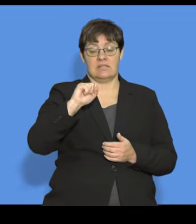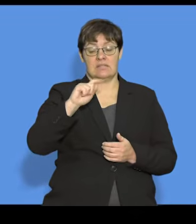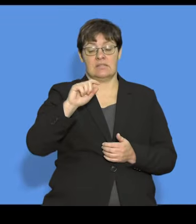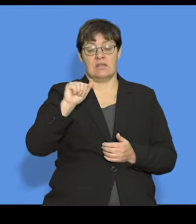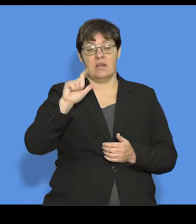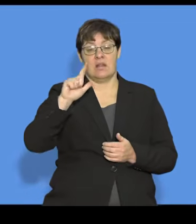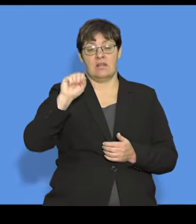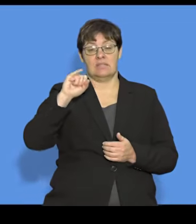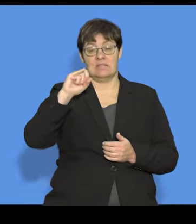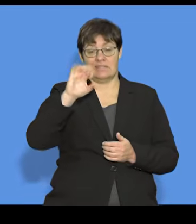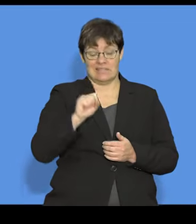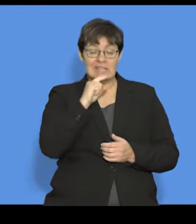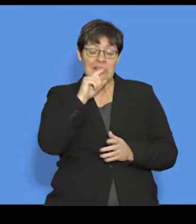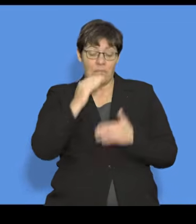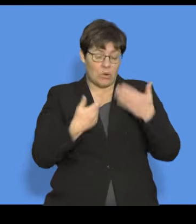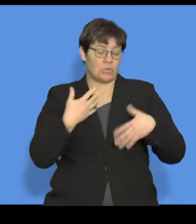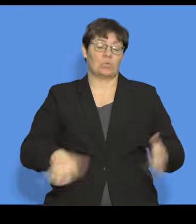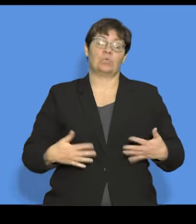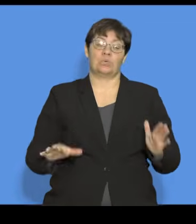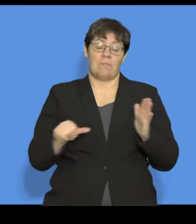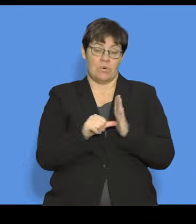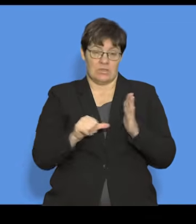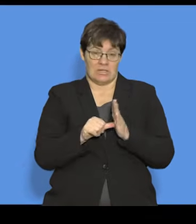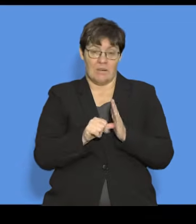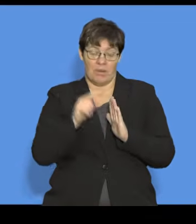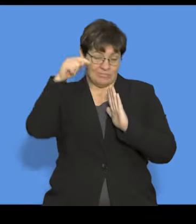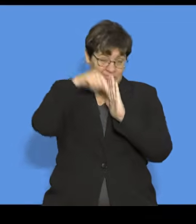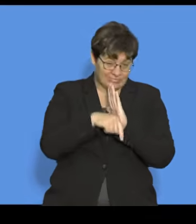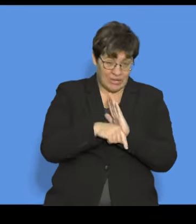peristalsis. And peristalsis is an important process which